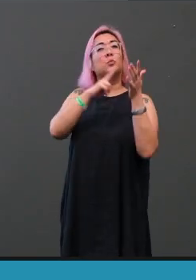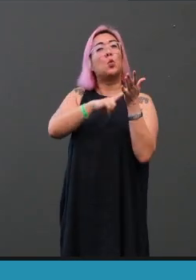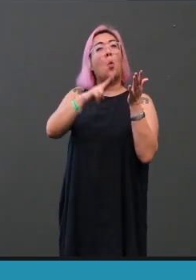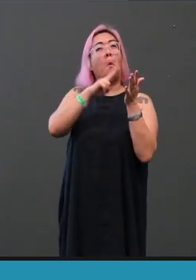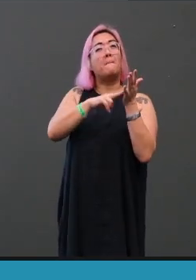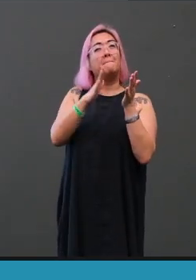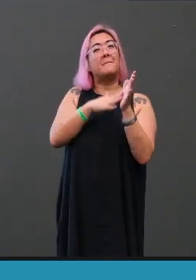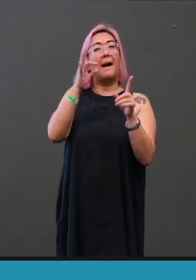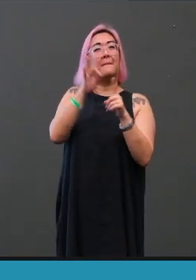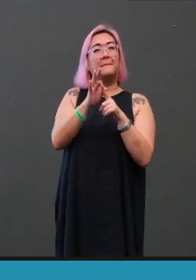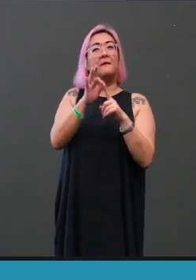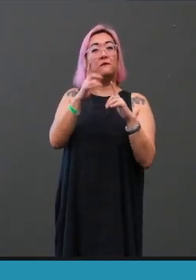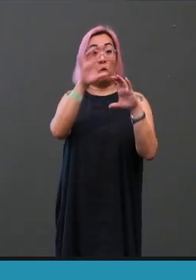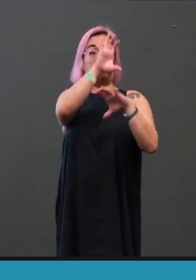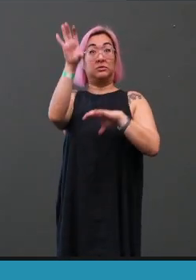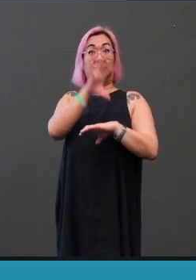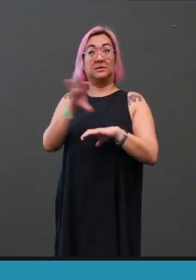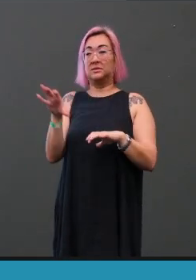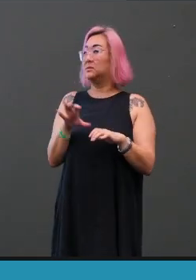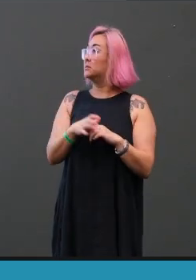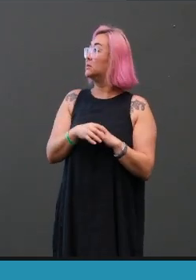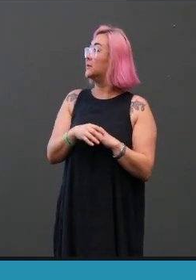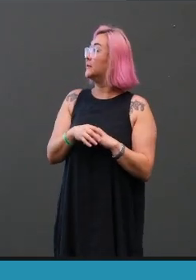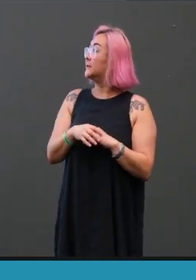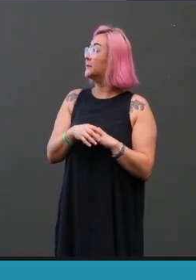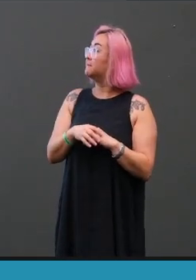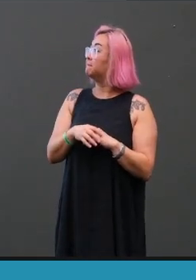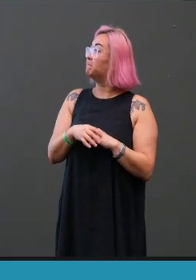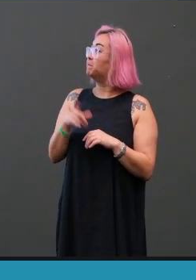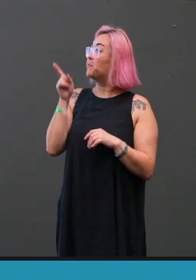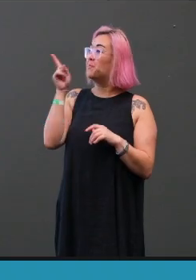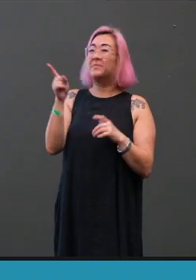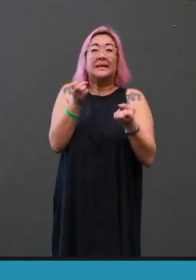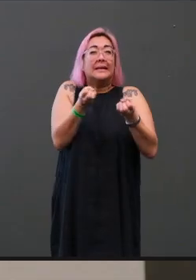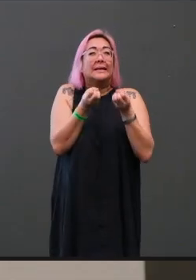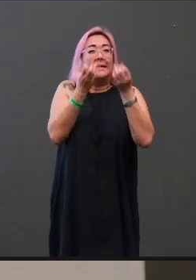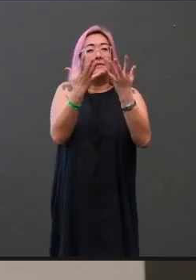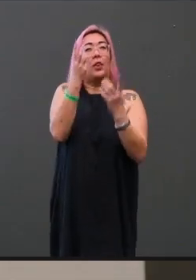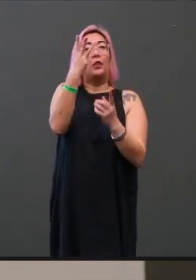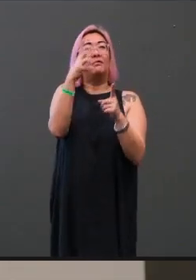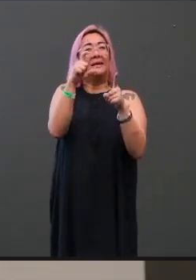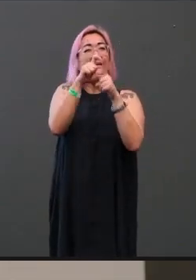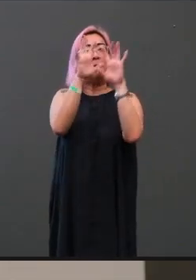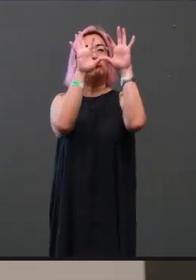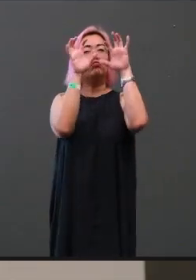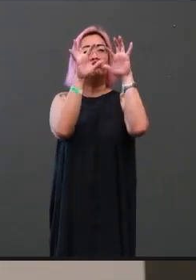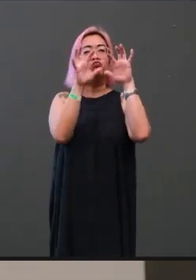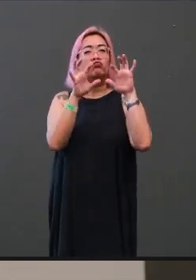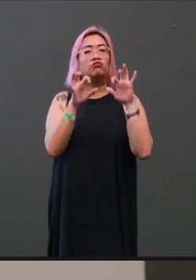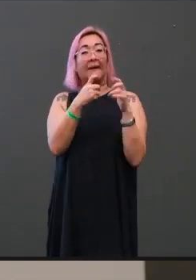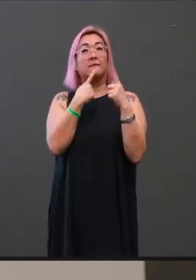three-dimensional information for this specific brick texture. So when you combine this texture with the normal